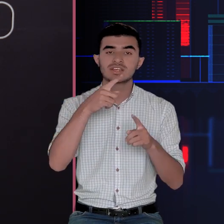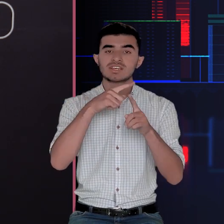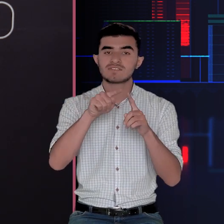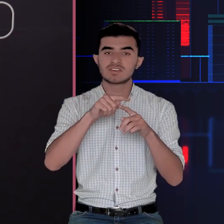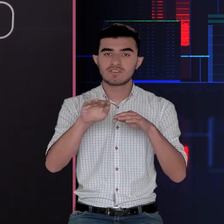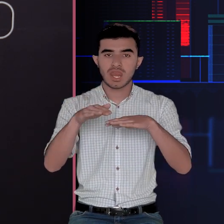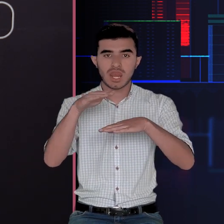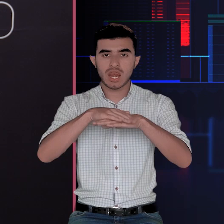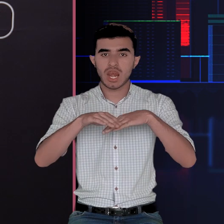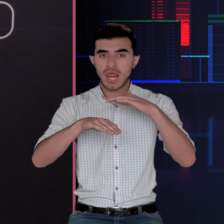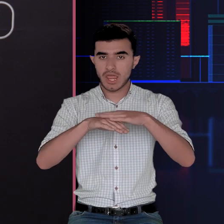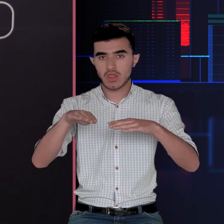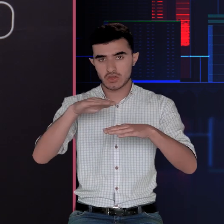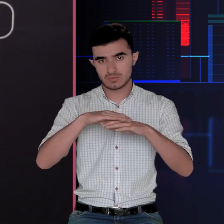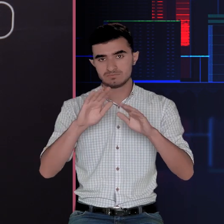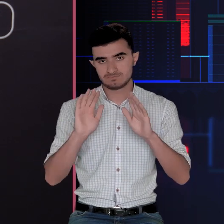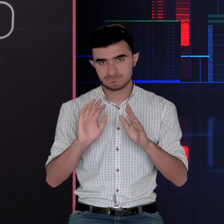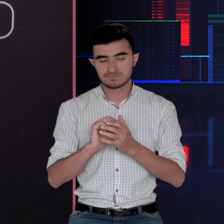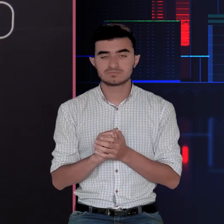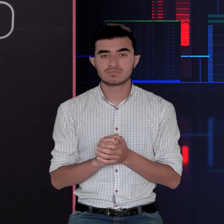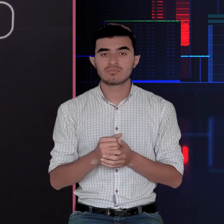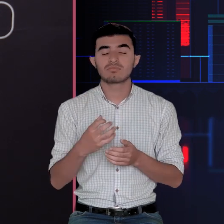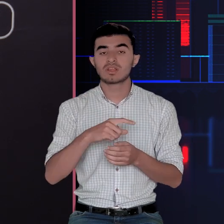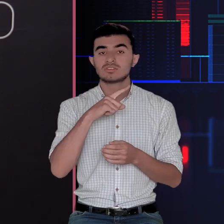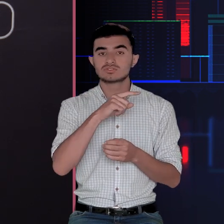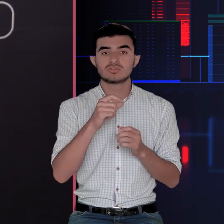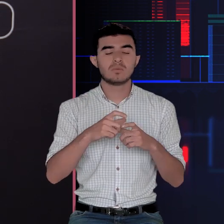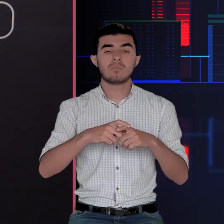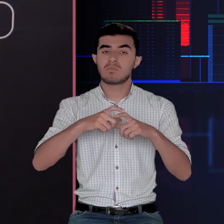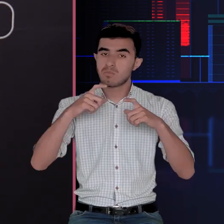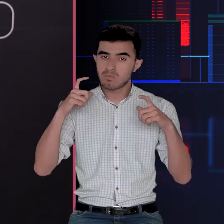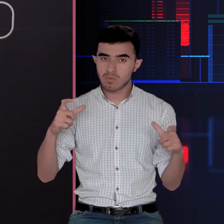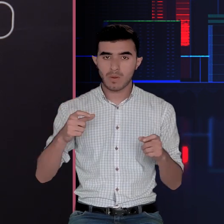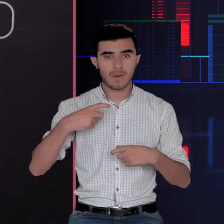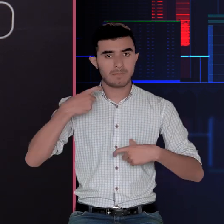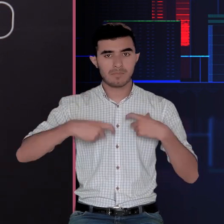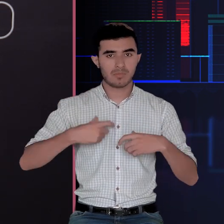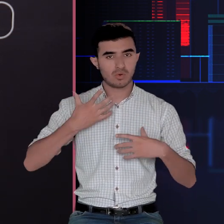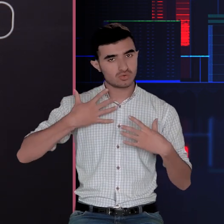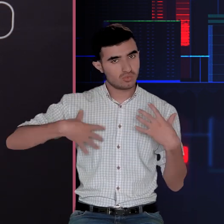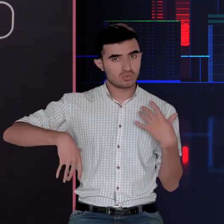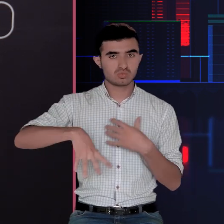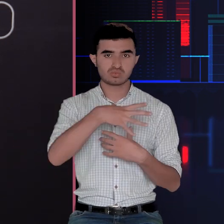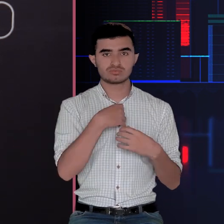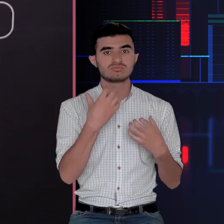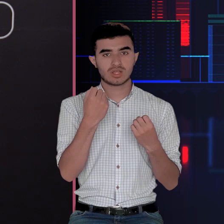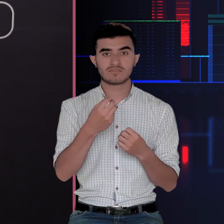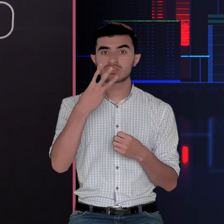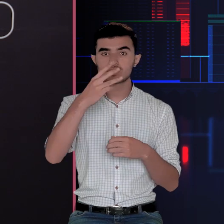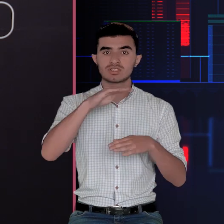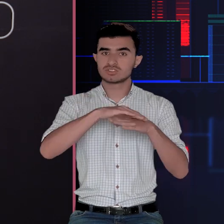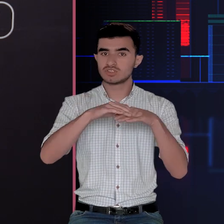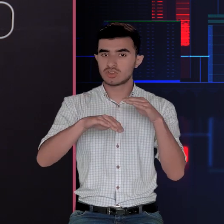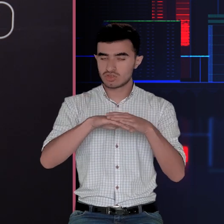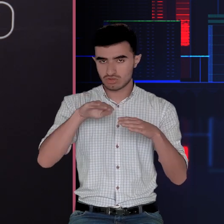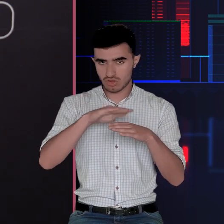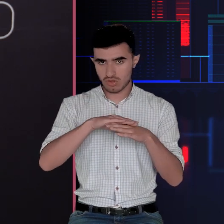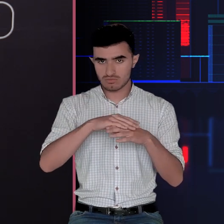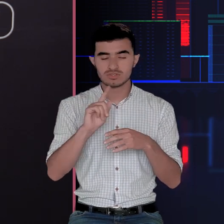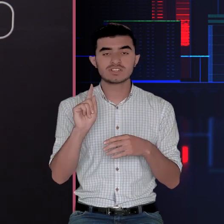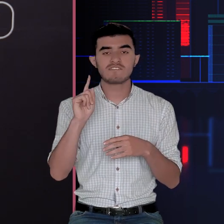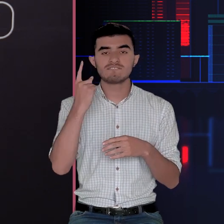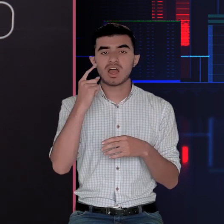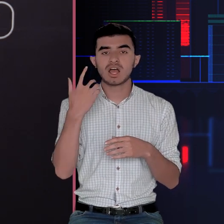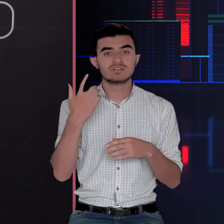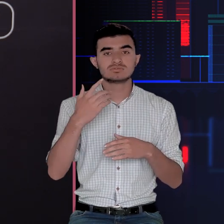3 layers, and it is the largest organ that the body has. It has 3 layers.